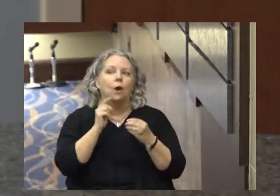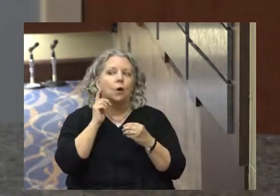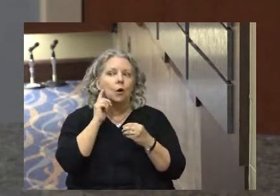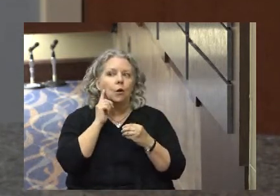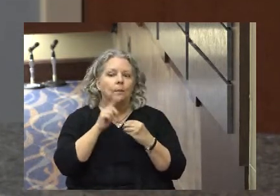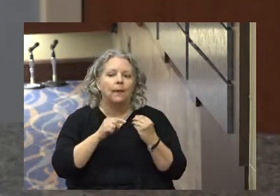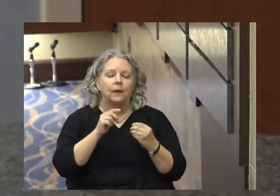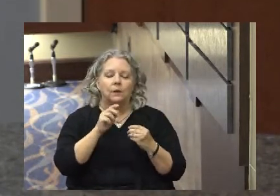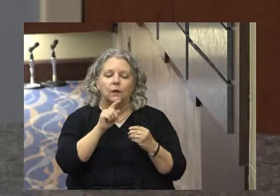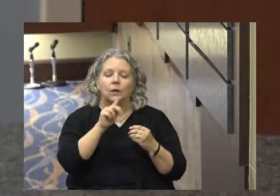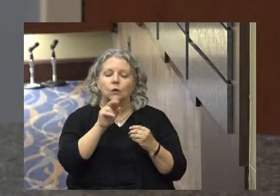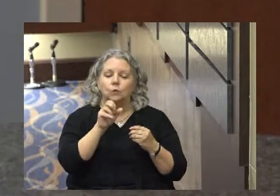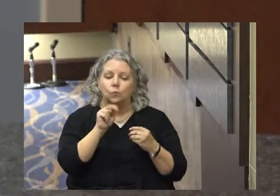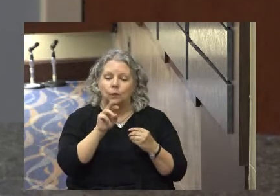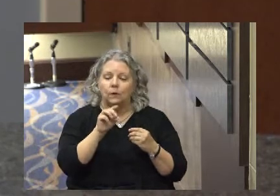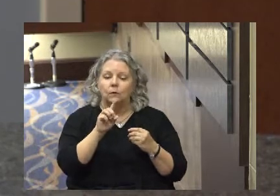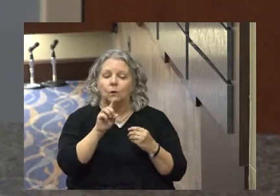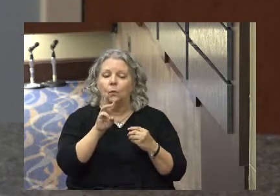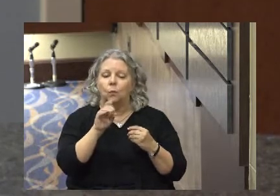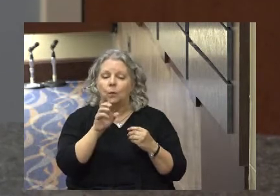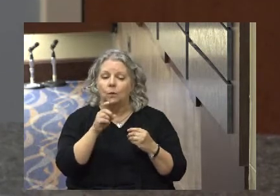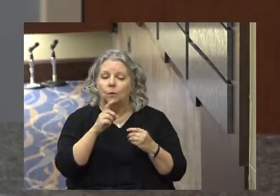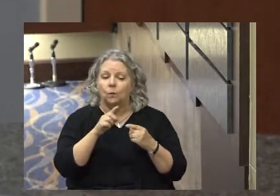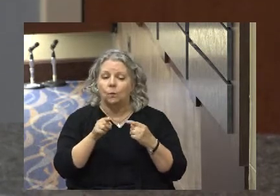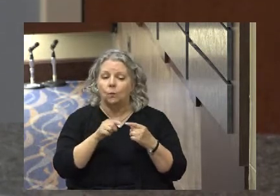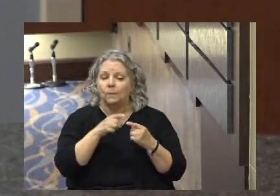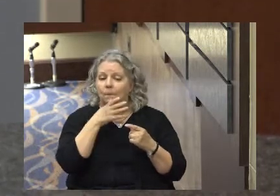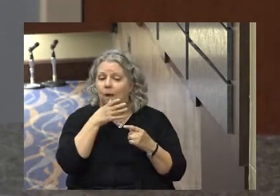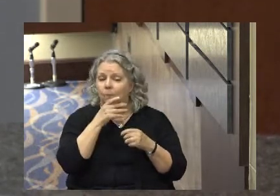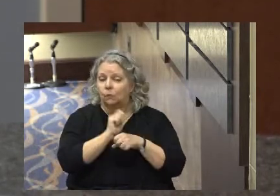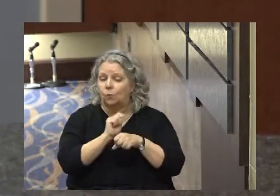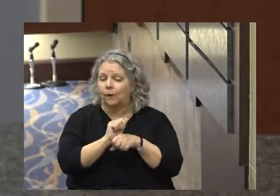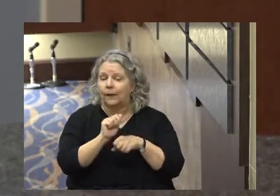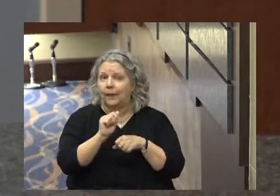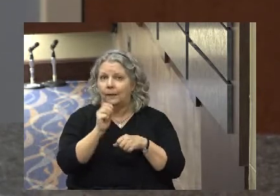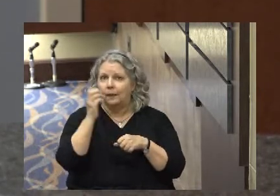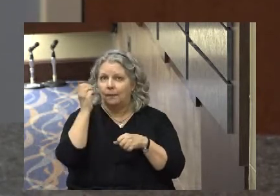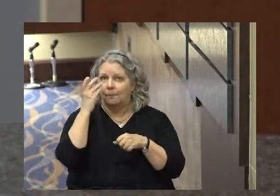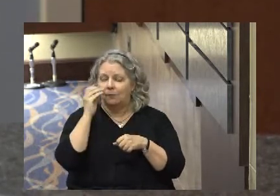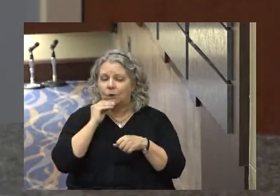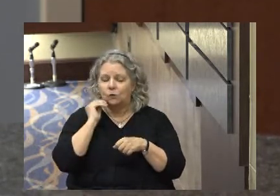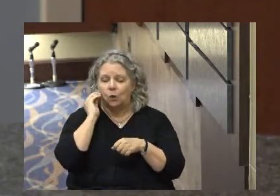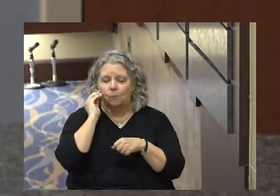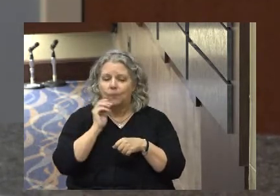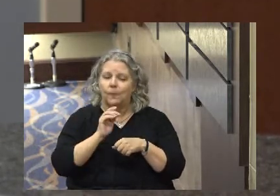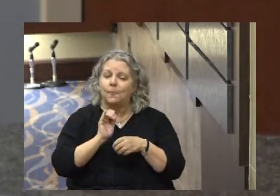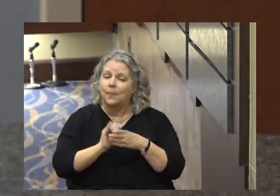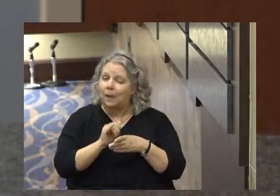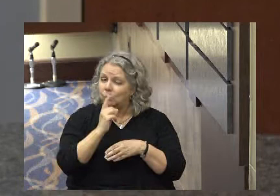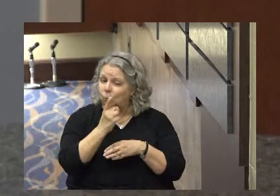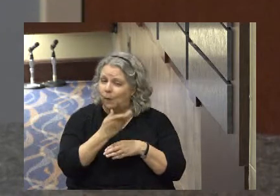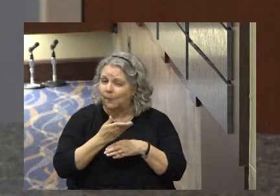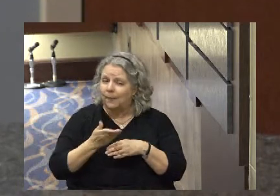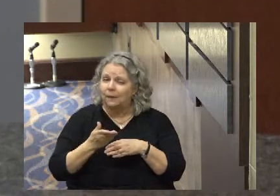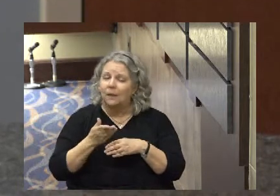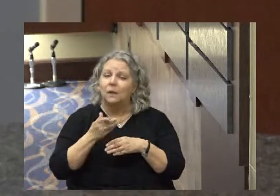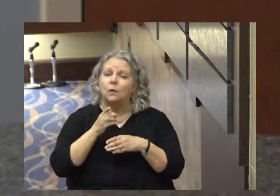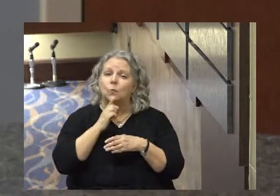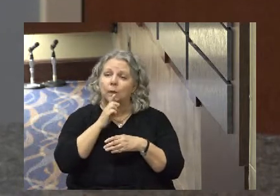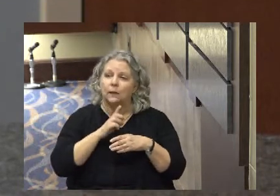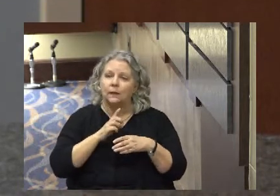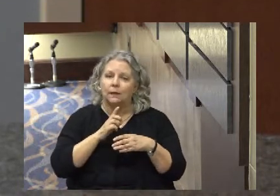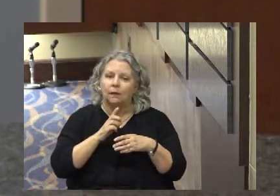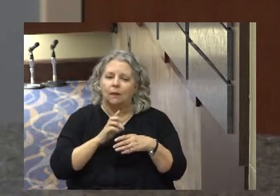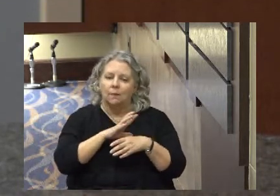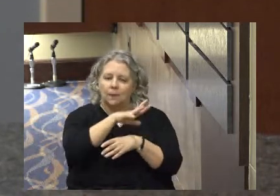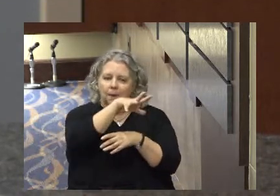at at Methodist Home. She lived there. So, that was one of the things. So it's been a part of this community